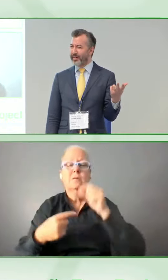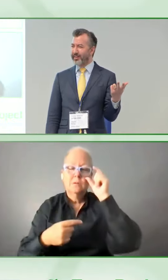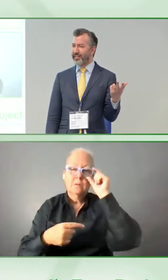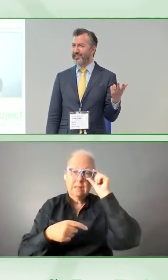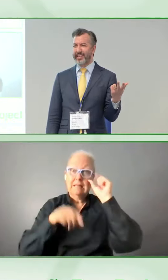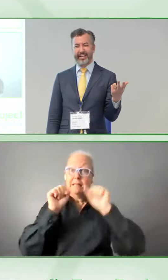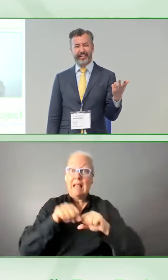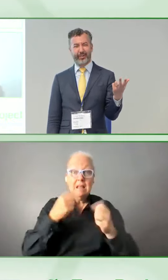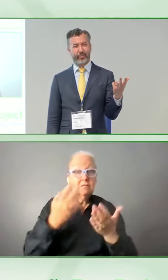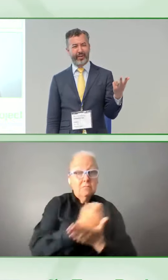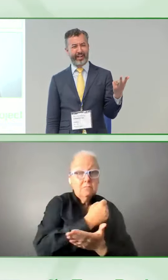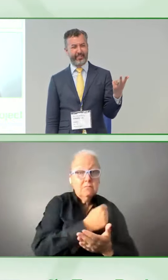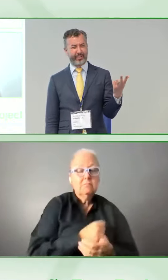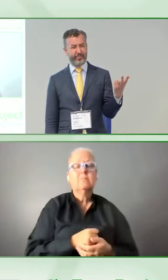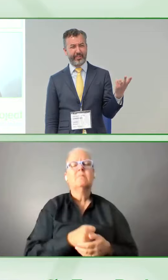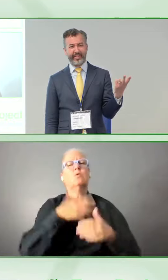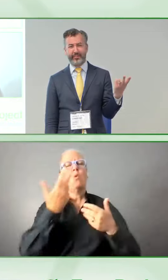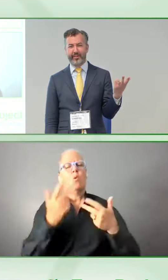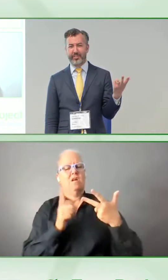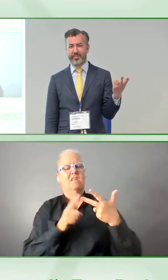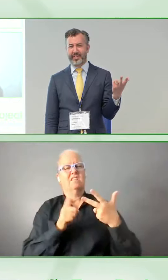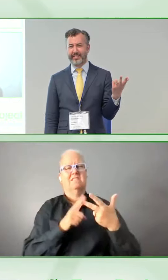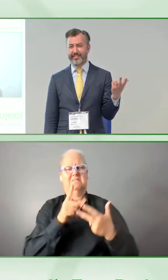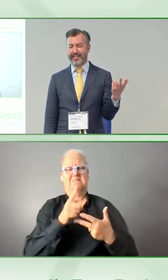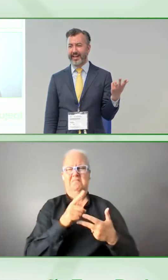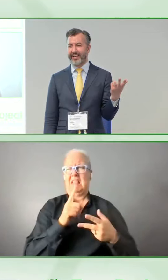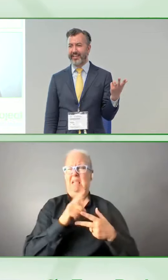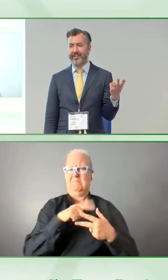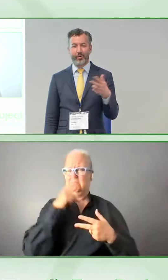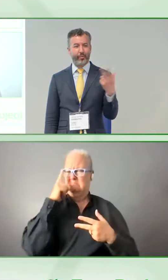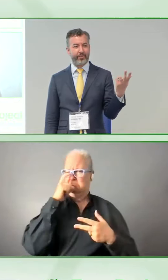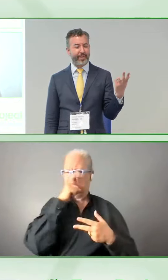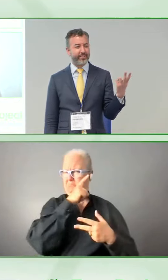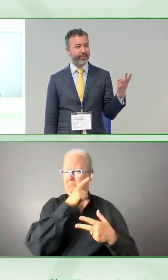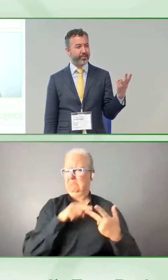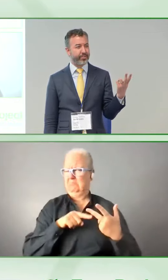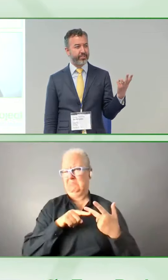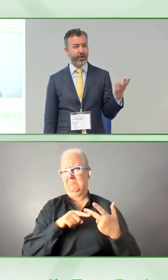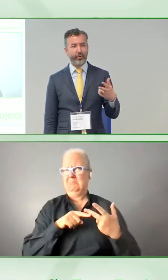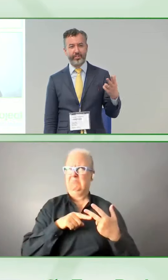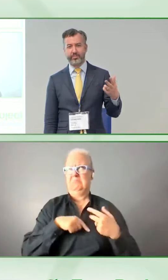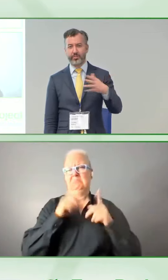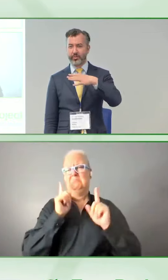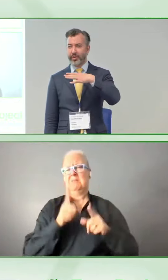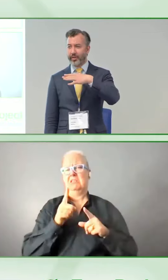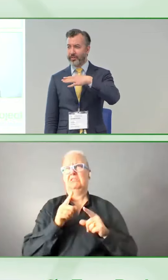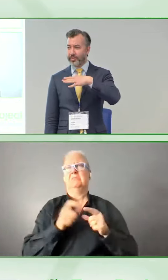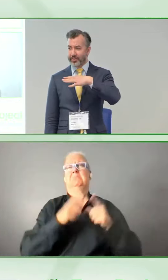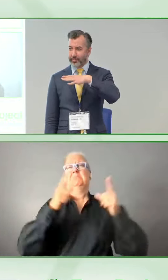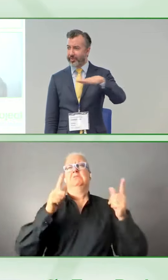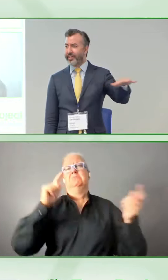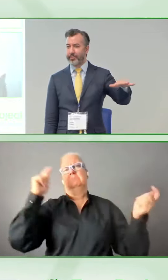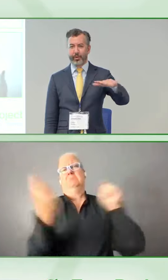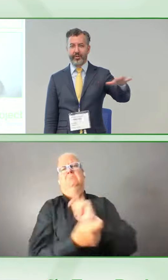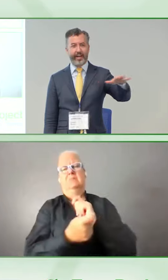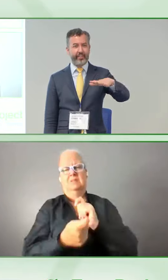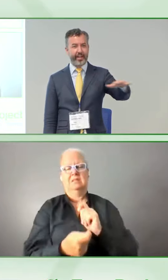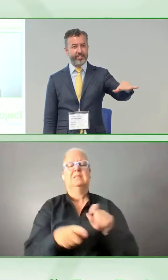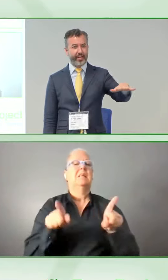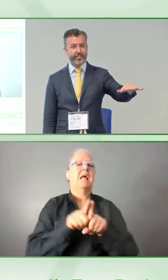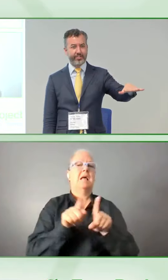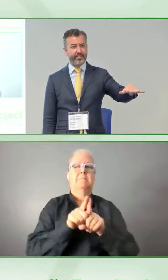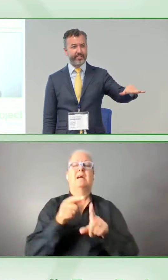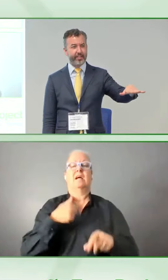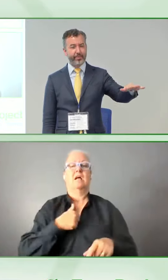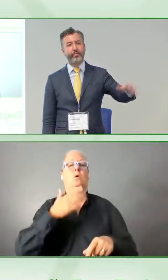something weird? Is it like, oh, we're going to have to completely revolutionize society? One of my solutions is always to completely burn down